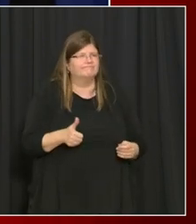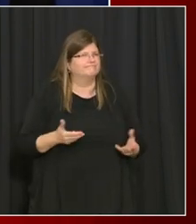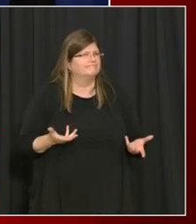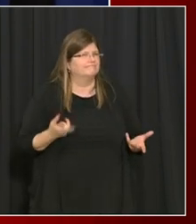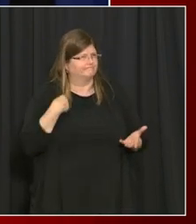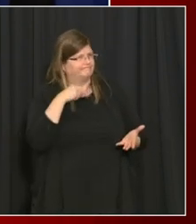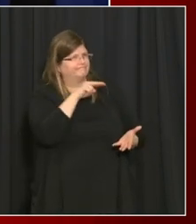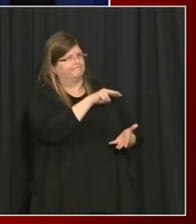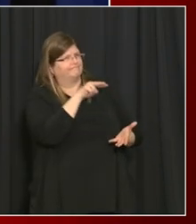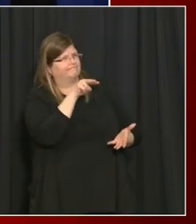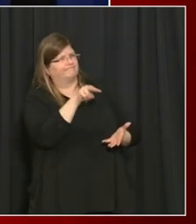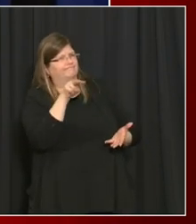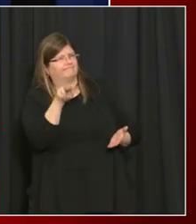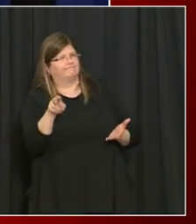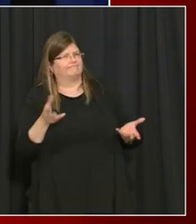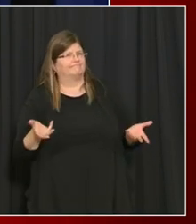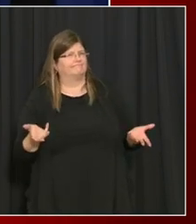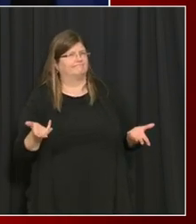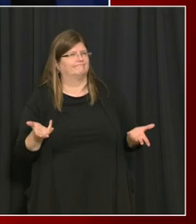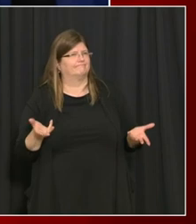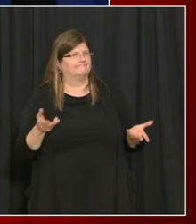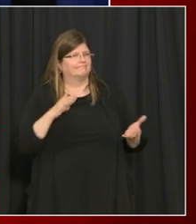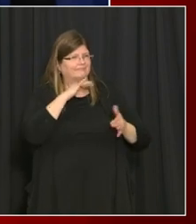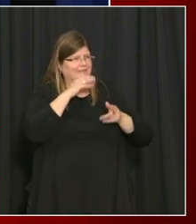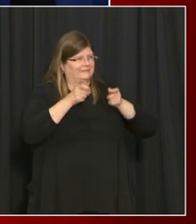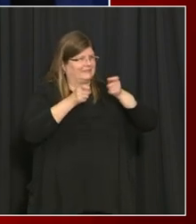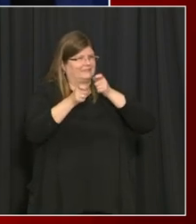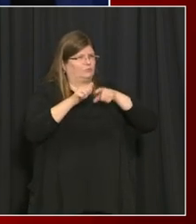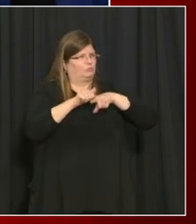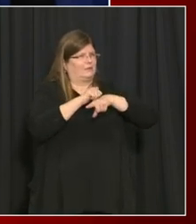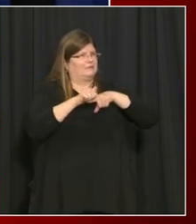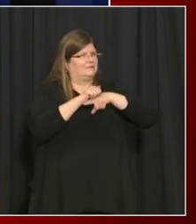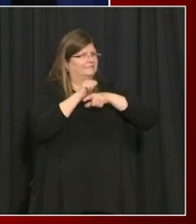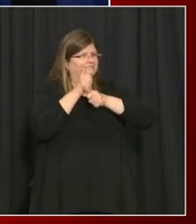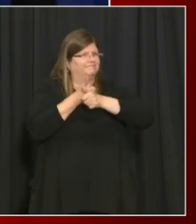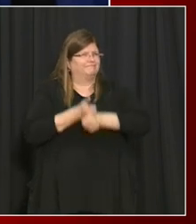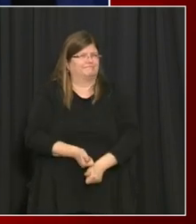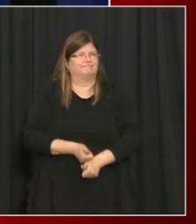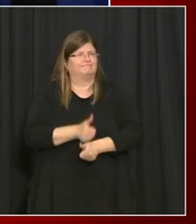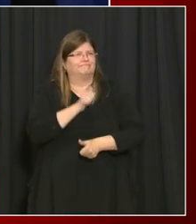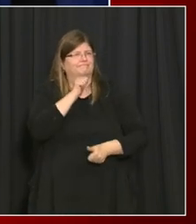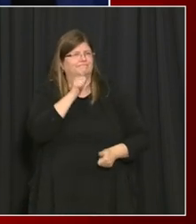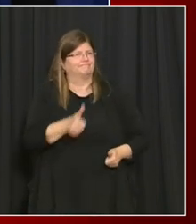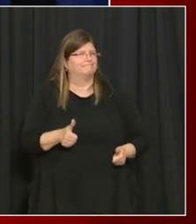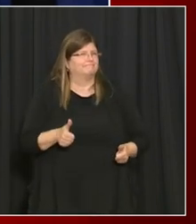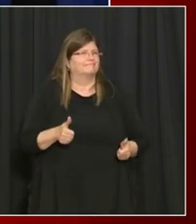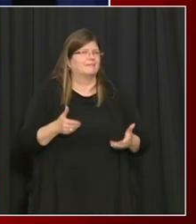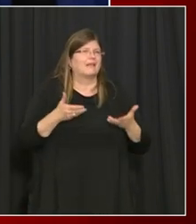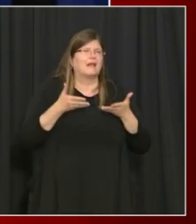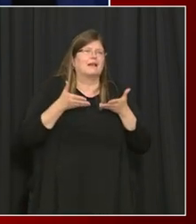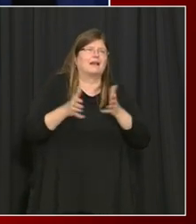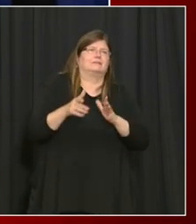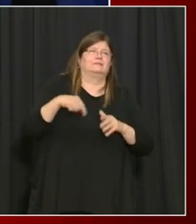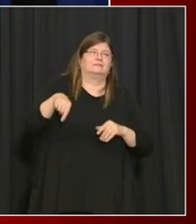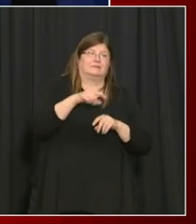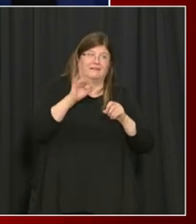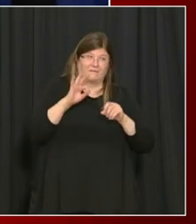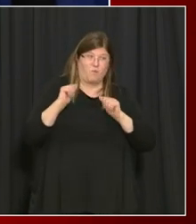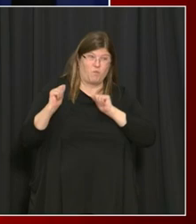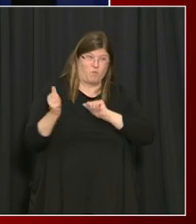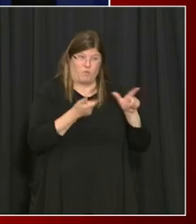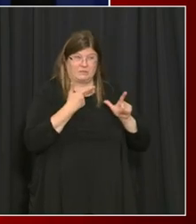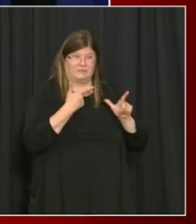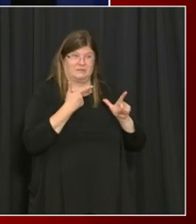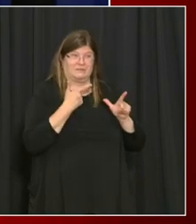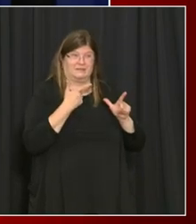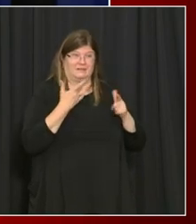type of assessment of infection control practices that we can do in those types of settings that would allow us, if all of our cases are occurring